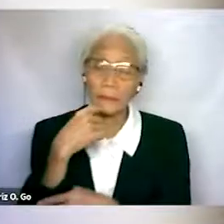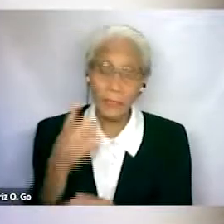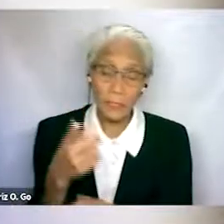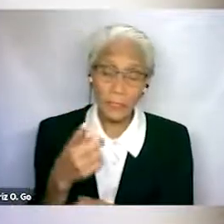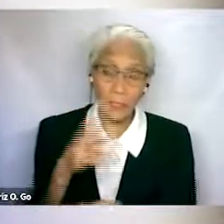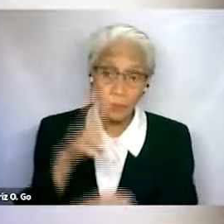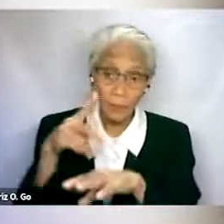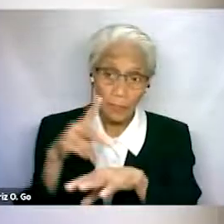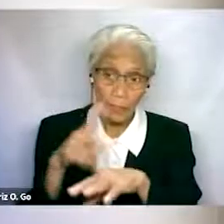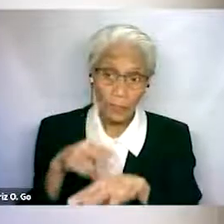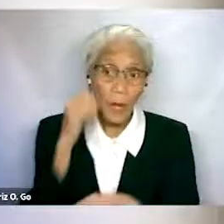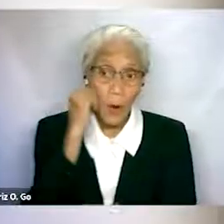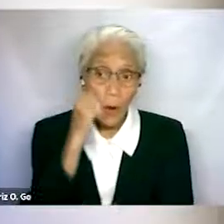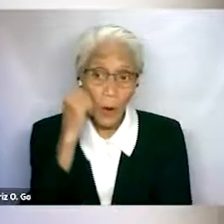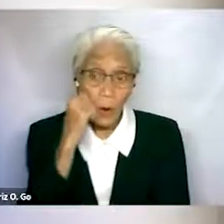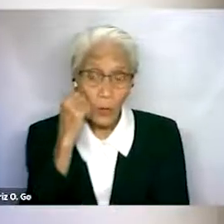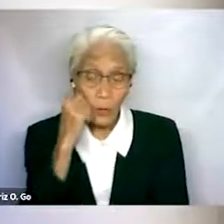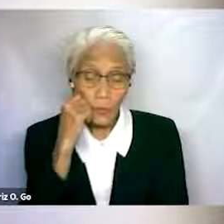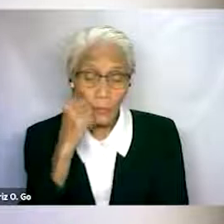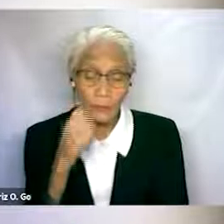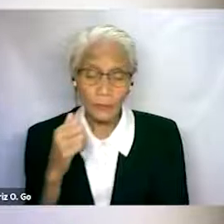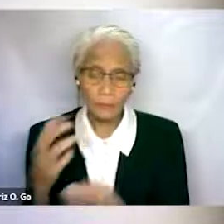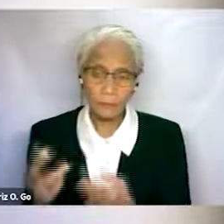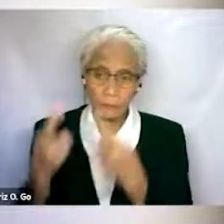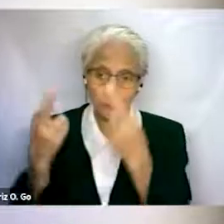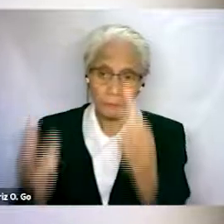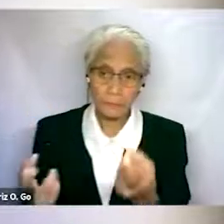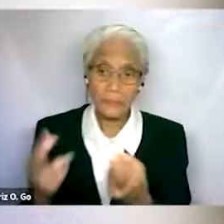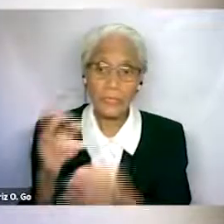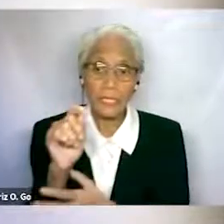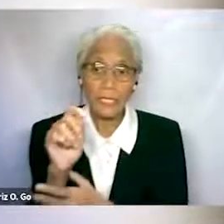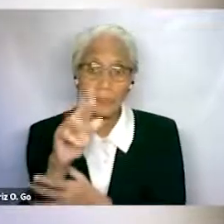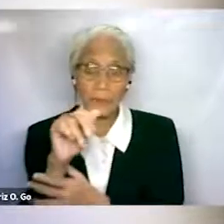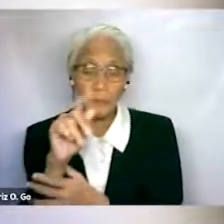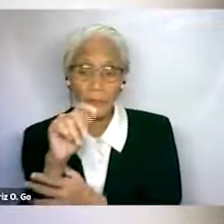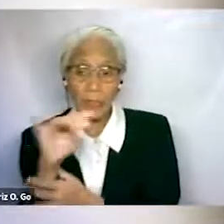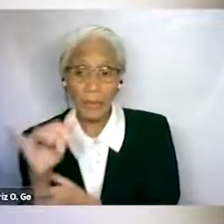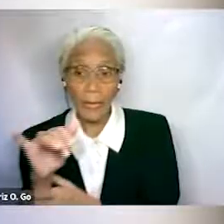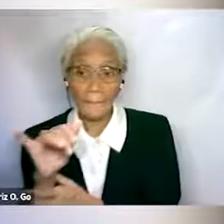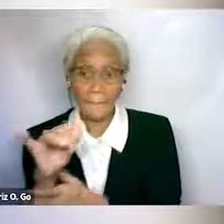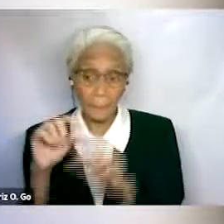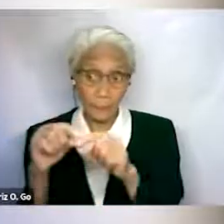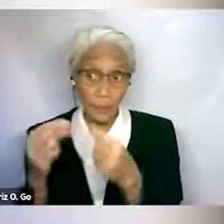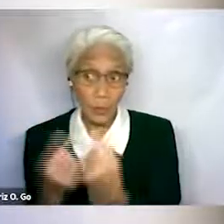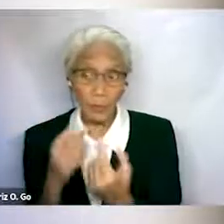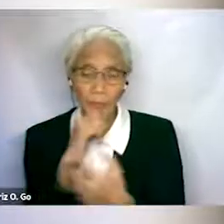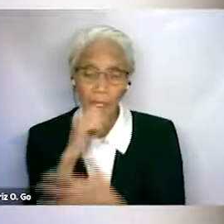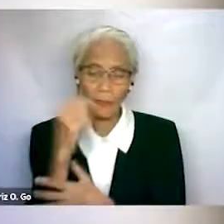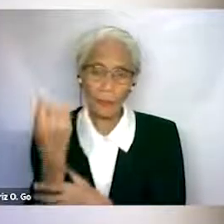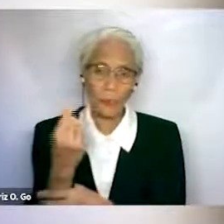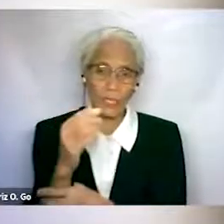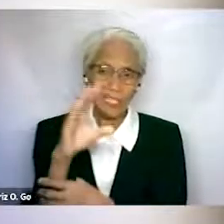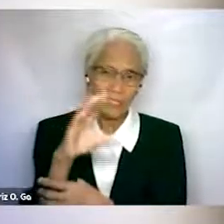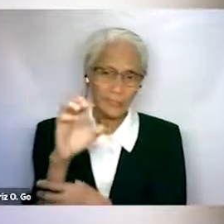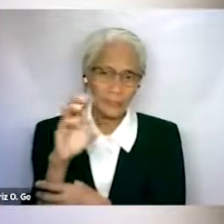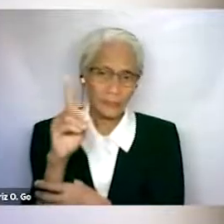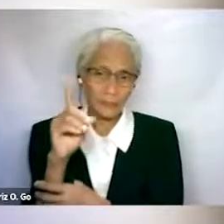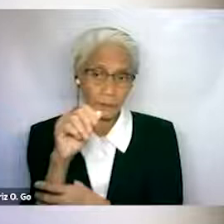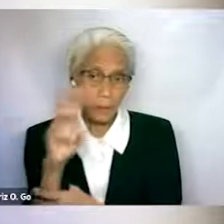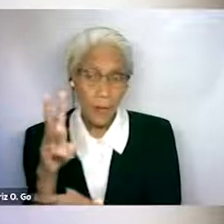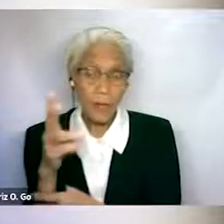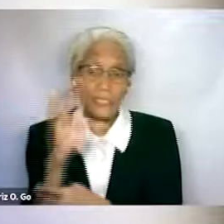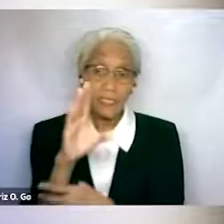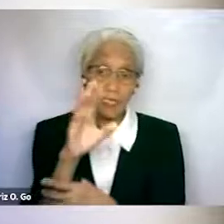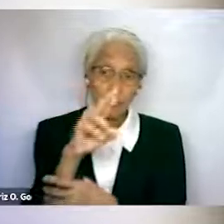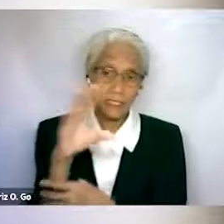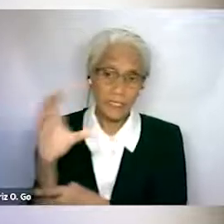FGDs and KAI with girl children, with LGBTQI children, and as a form of reflection in the work that we do, three things. It's important